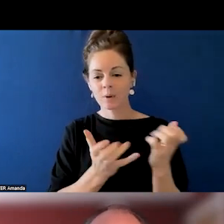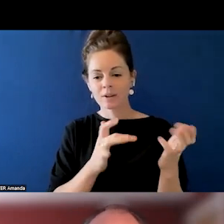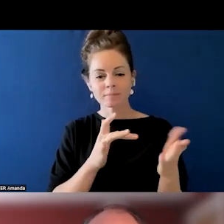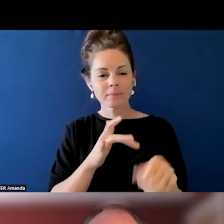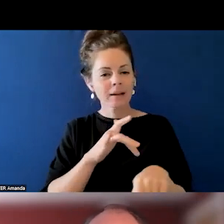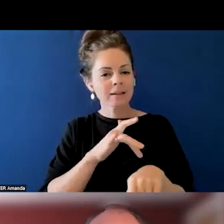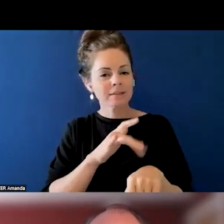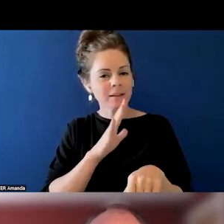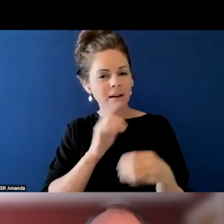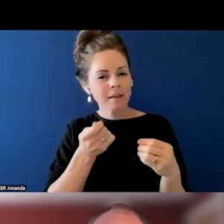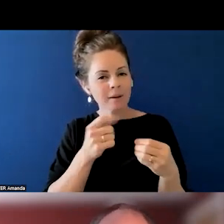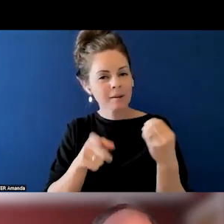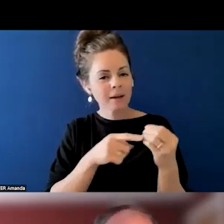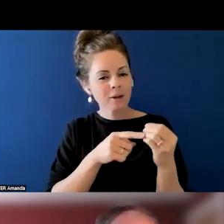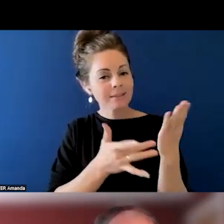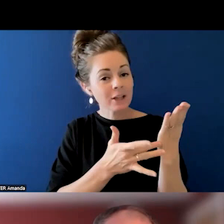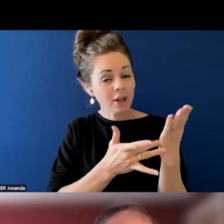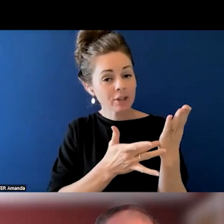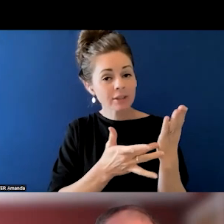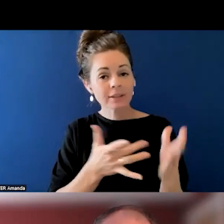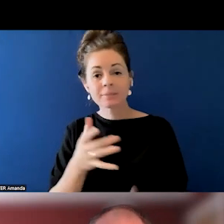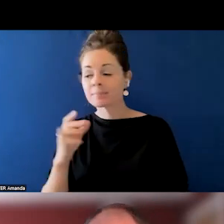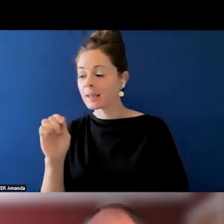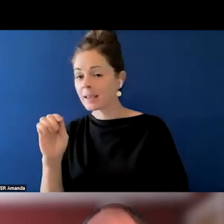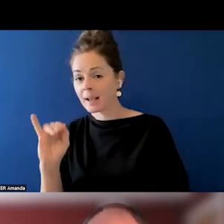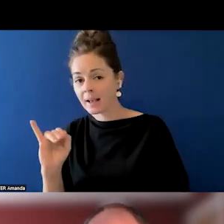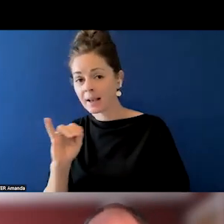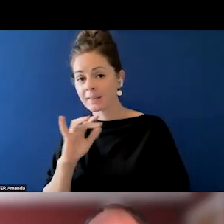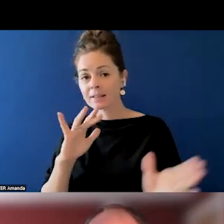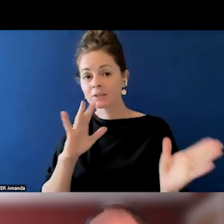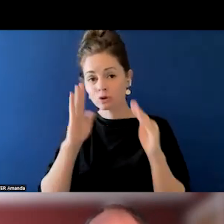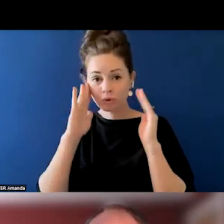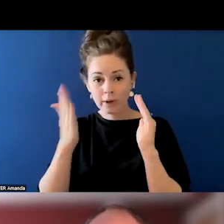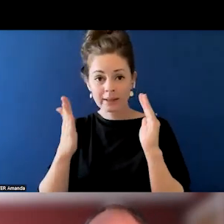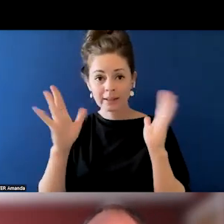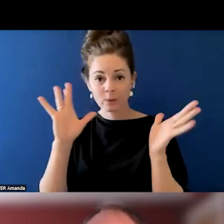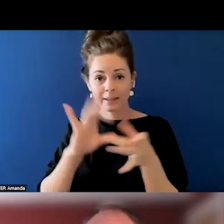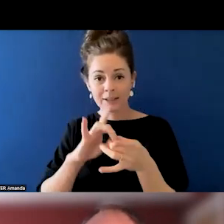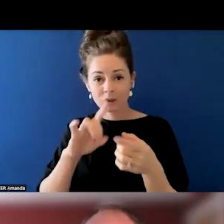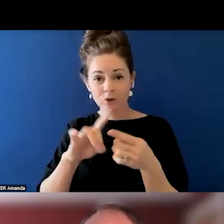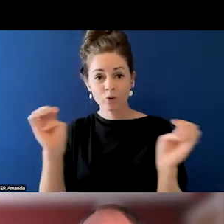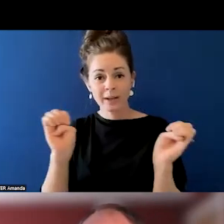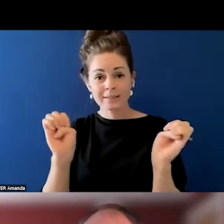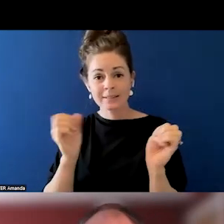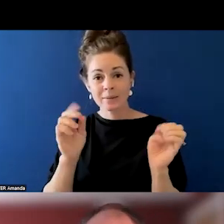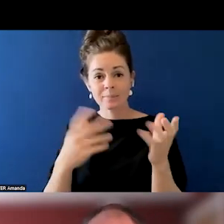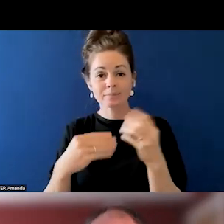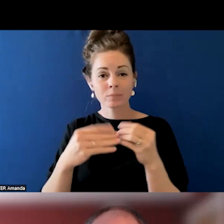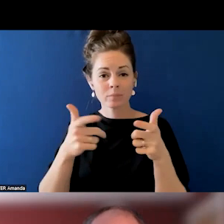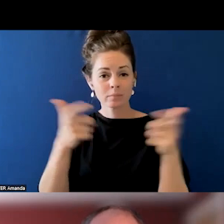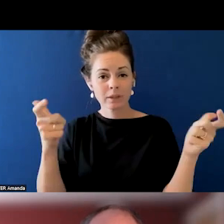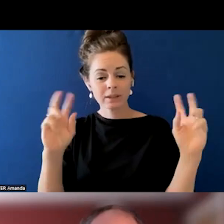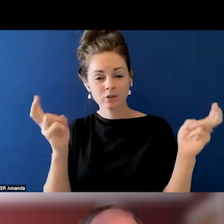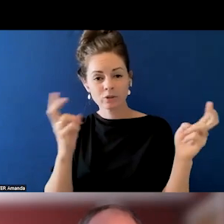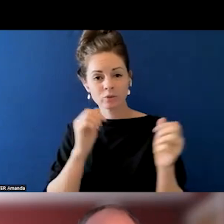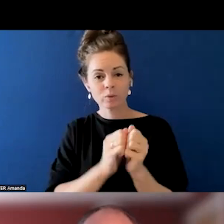technology and AI that is both directly related to crisis and also larger issues in the